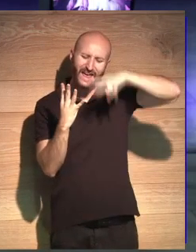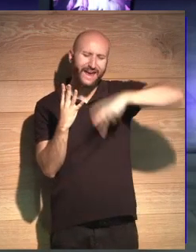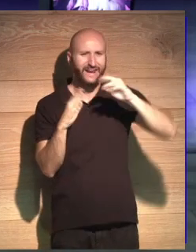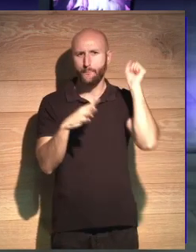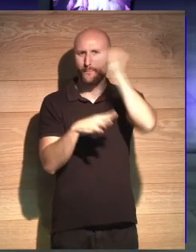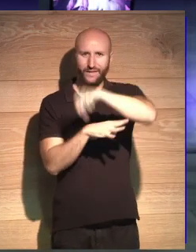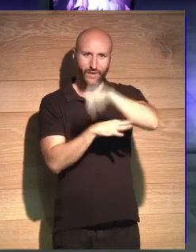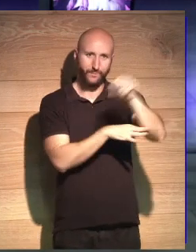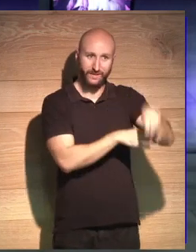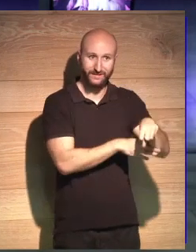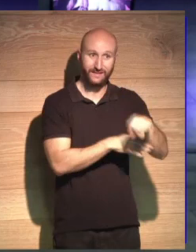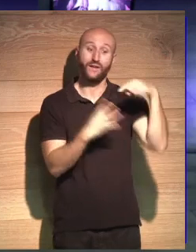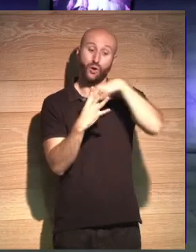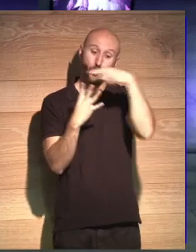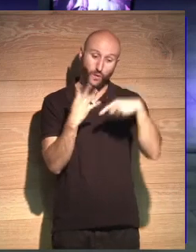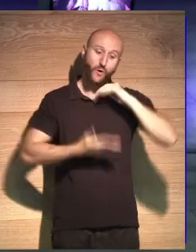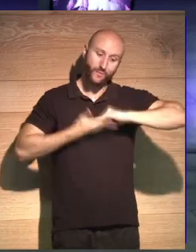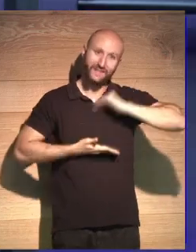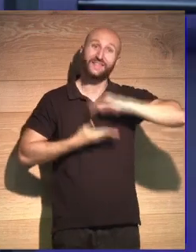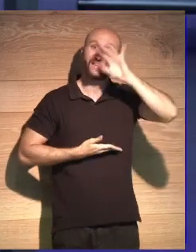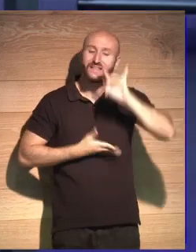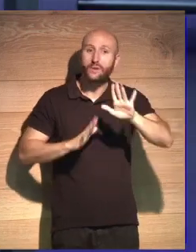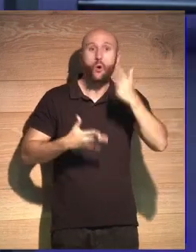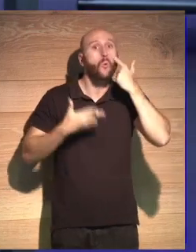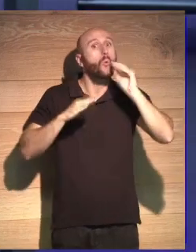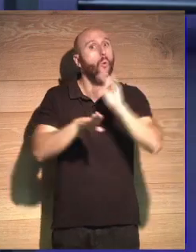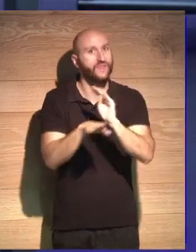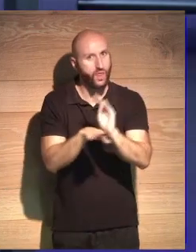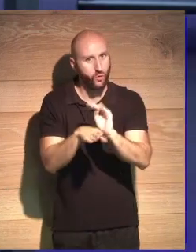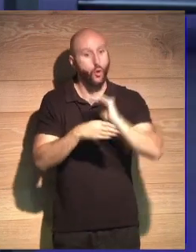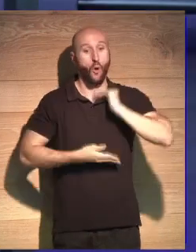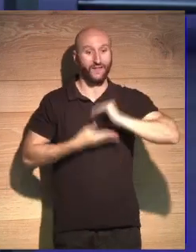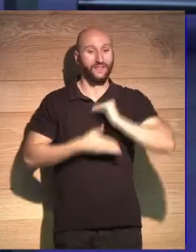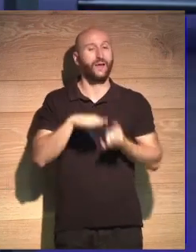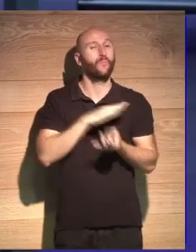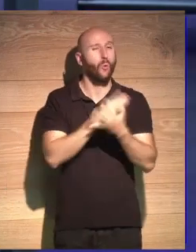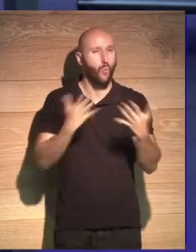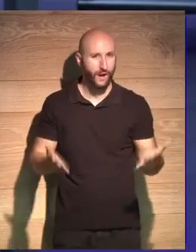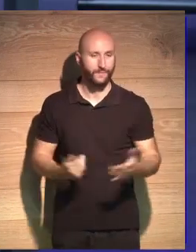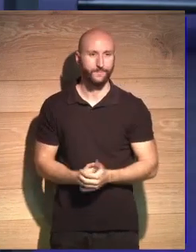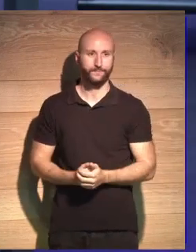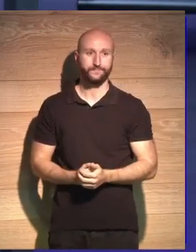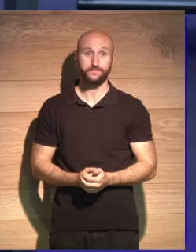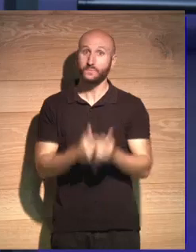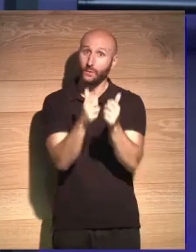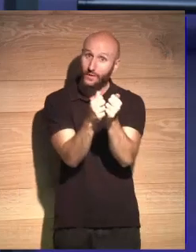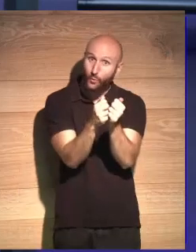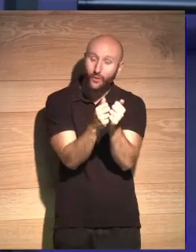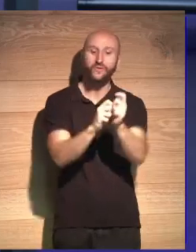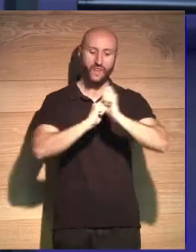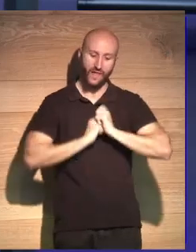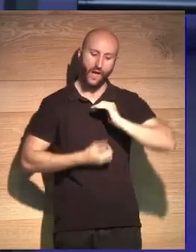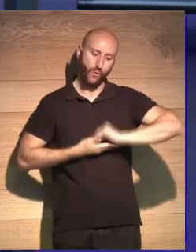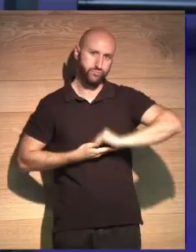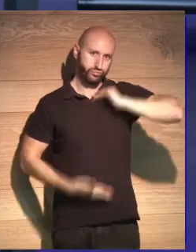of information. She was the one who read the most. So these children are developing skills, but we need to pay attention to what sort of skills